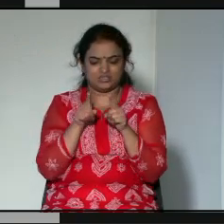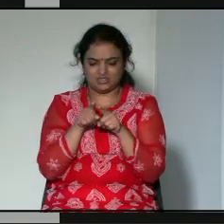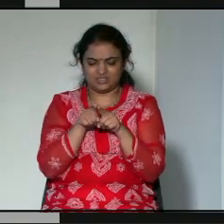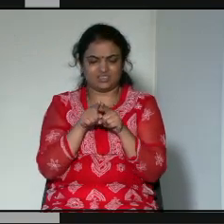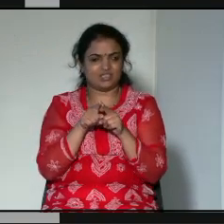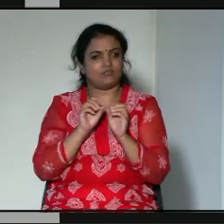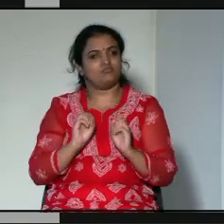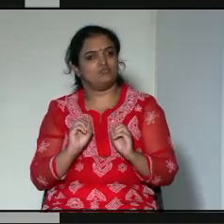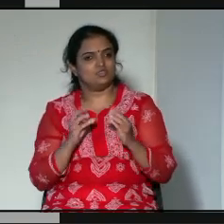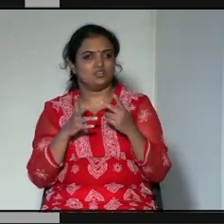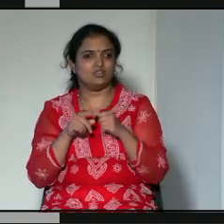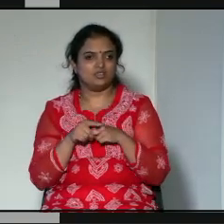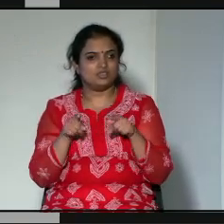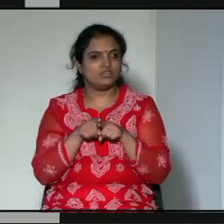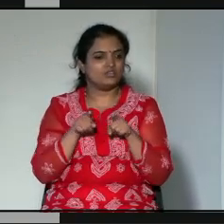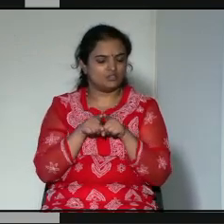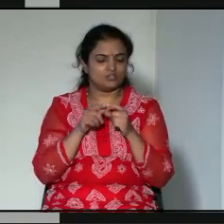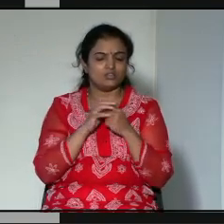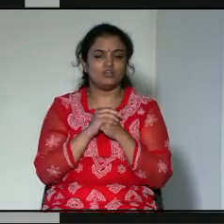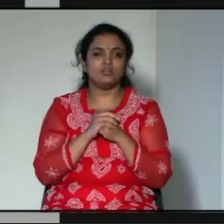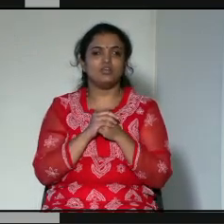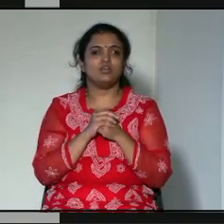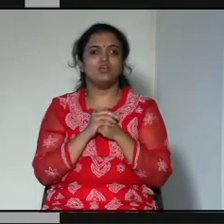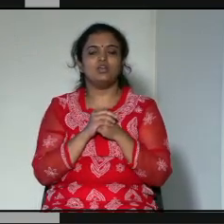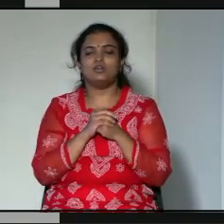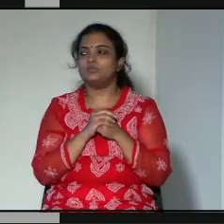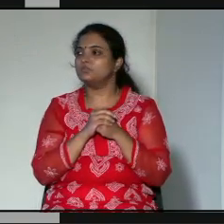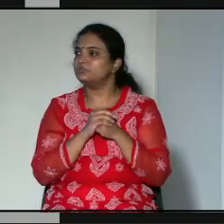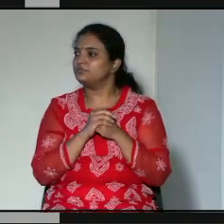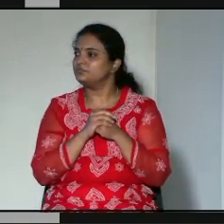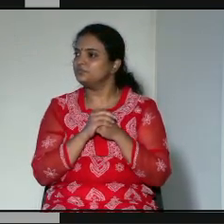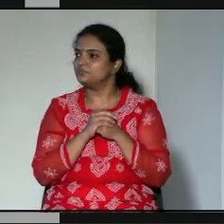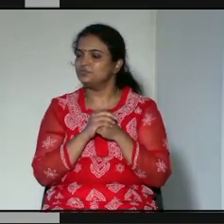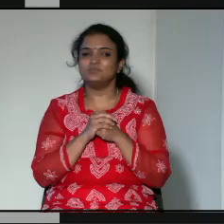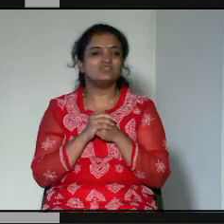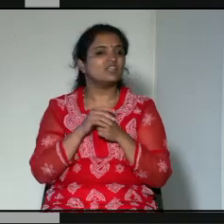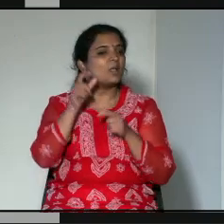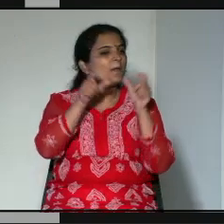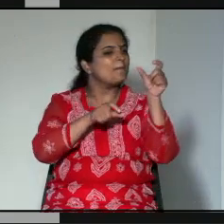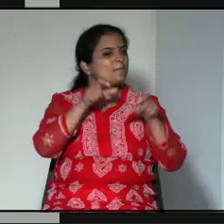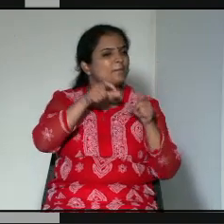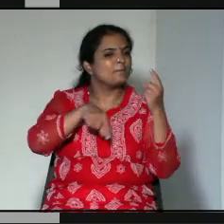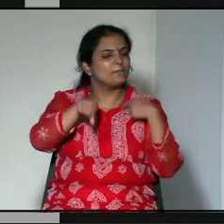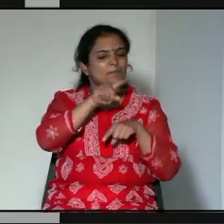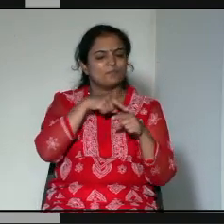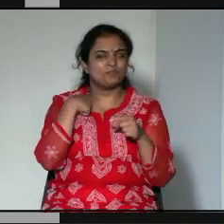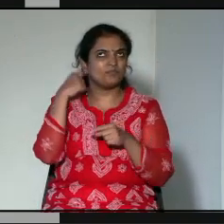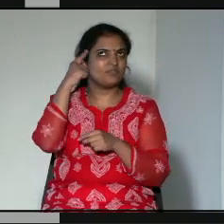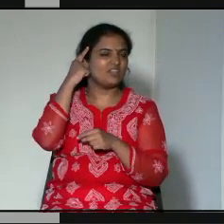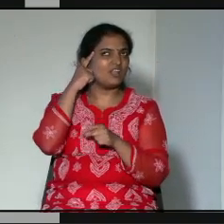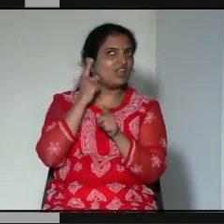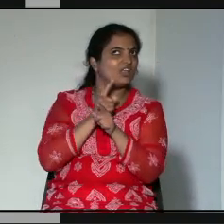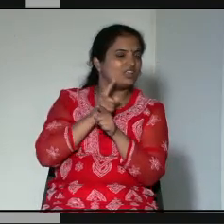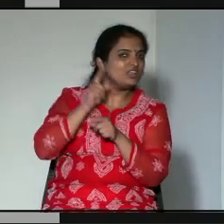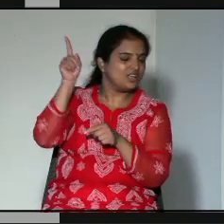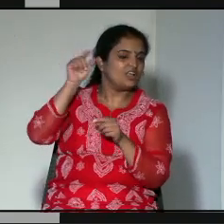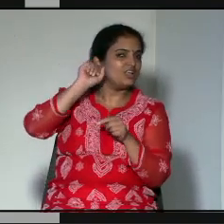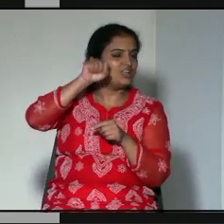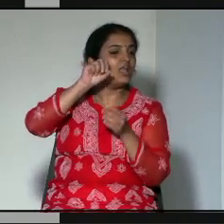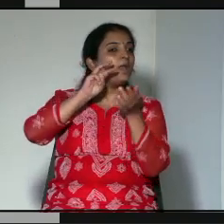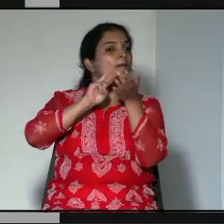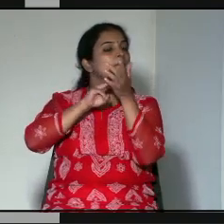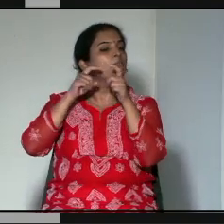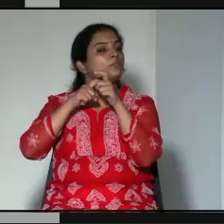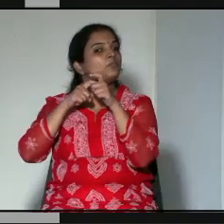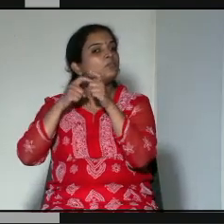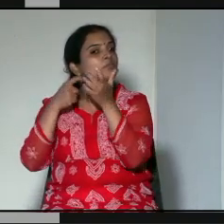she was at Dow Hill Kurseong, where people remember a teacher called Meera Devi. But she's